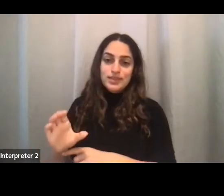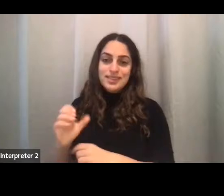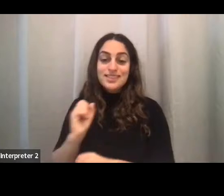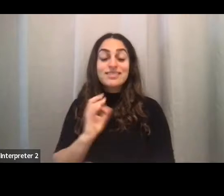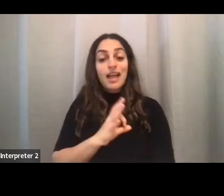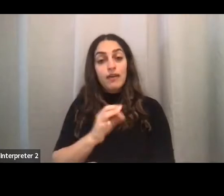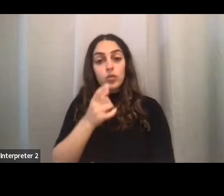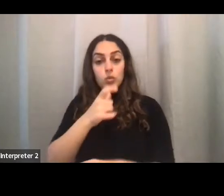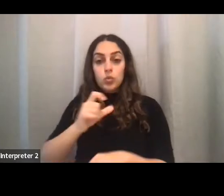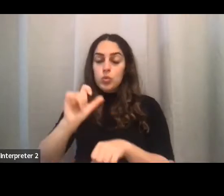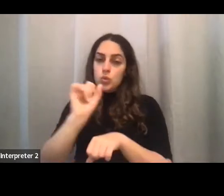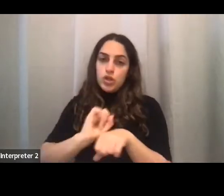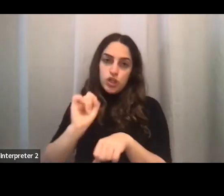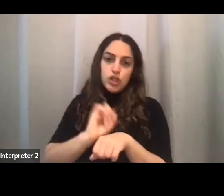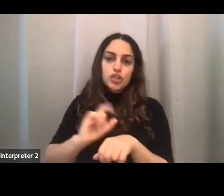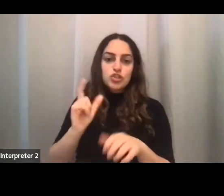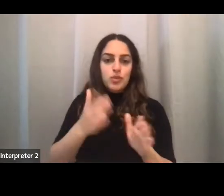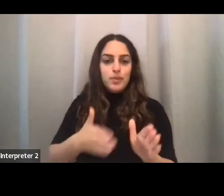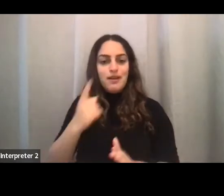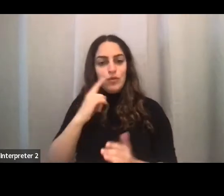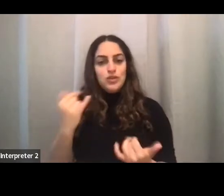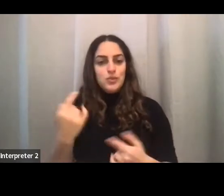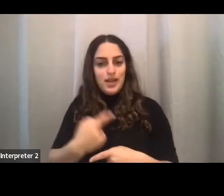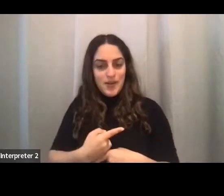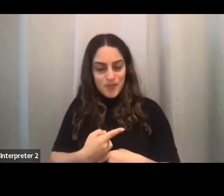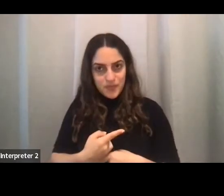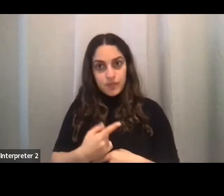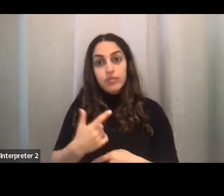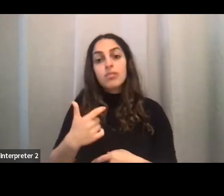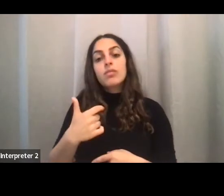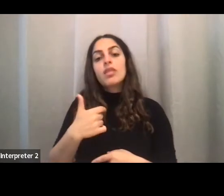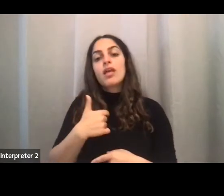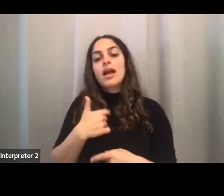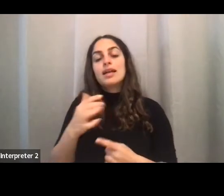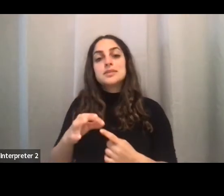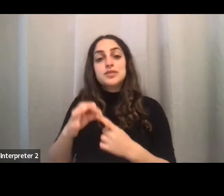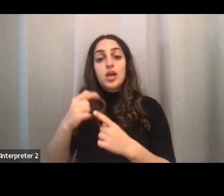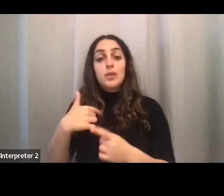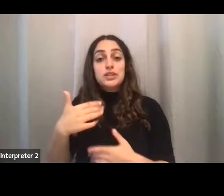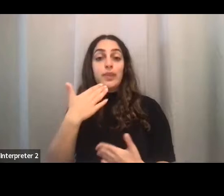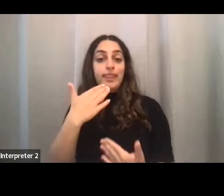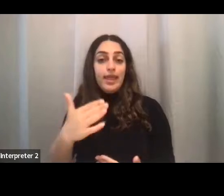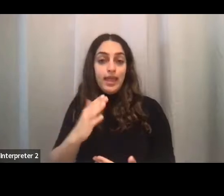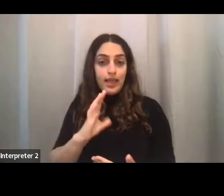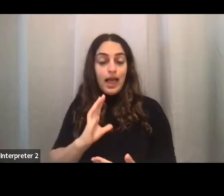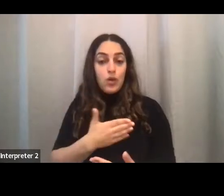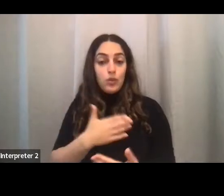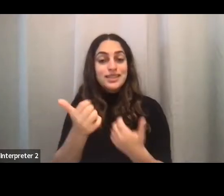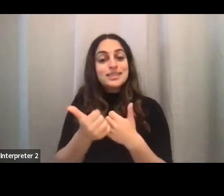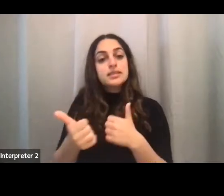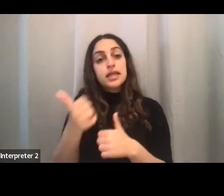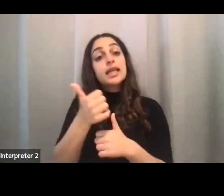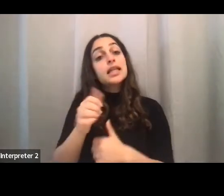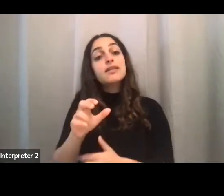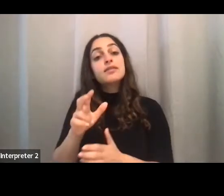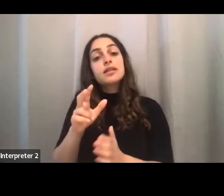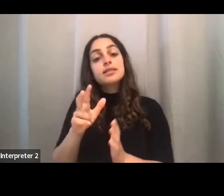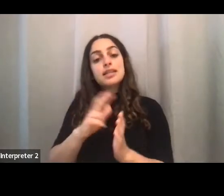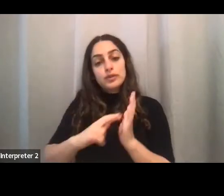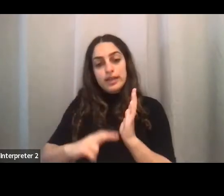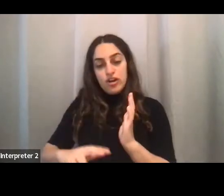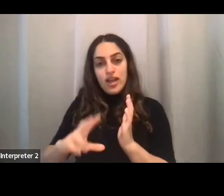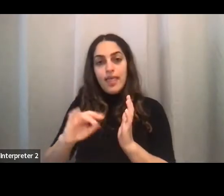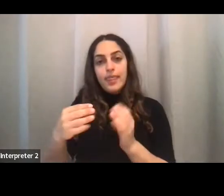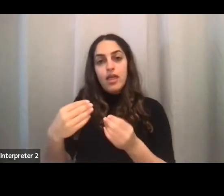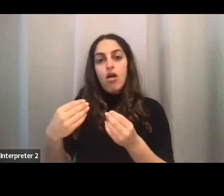work tirelessly to prepare for today's hearing i'd especially like to thank our executive secretariat and the